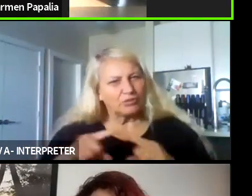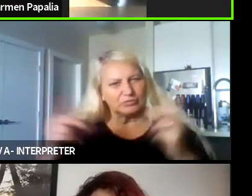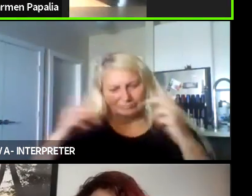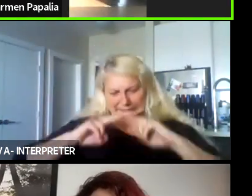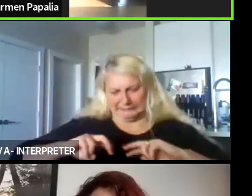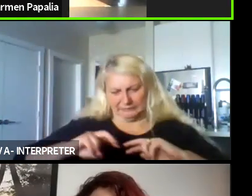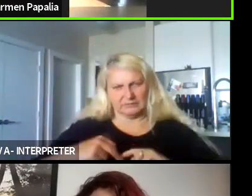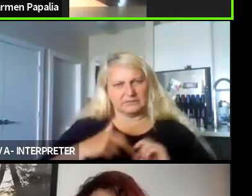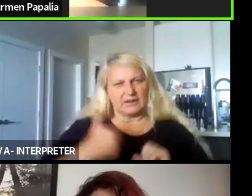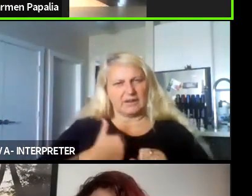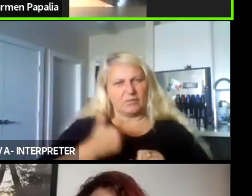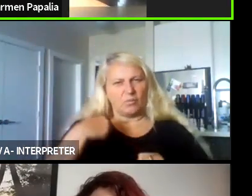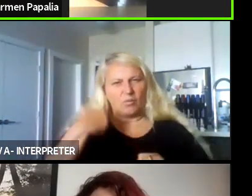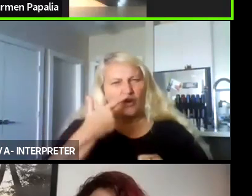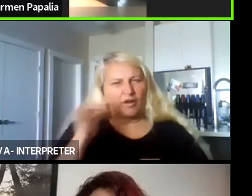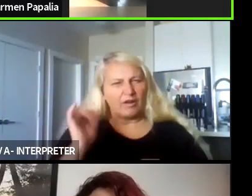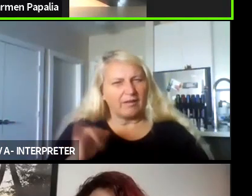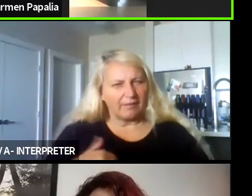things right now.